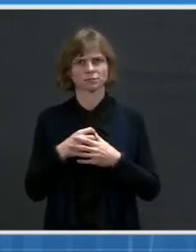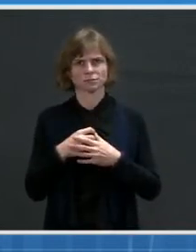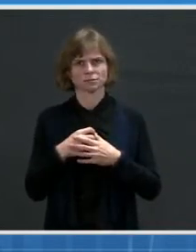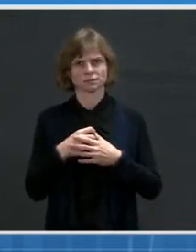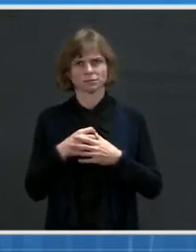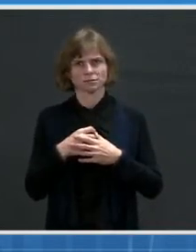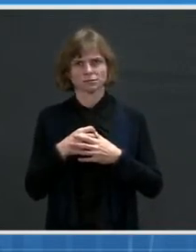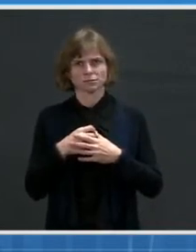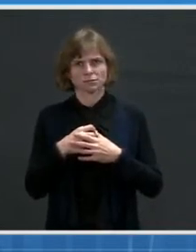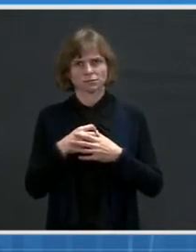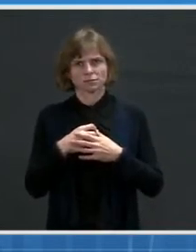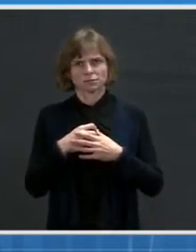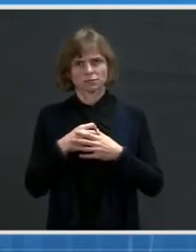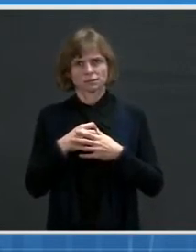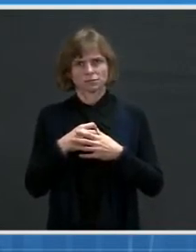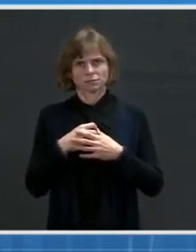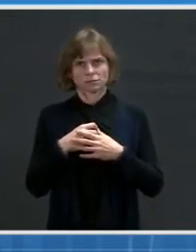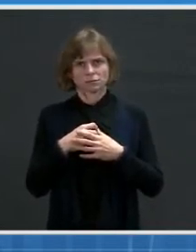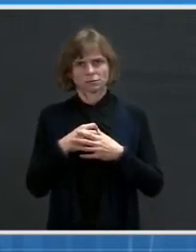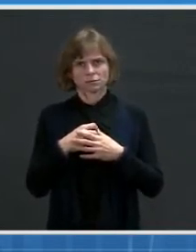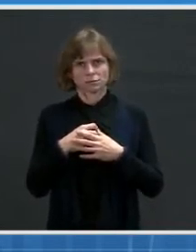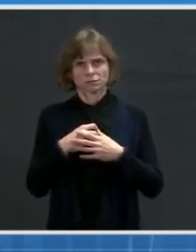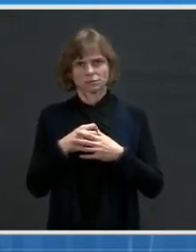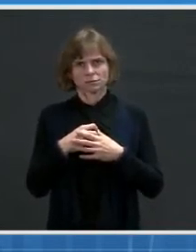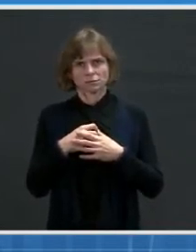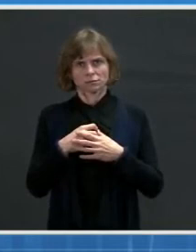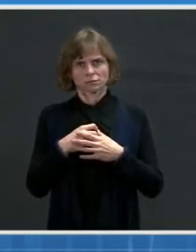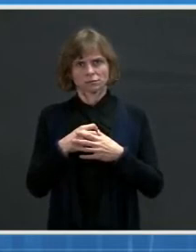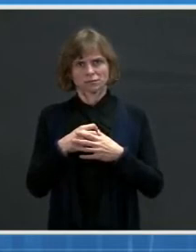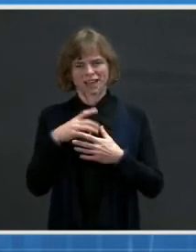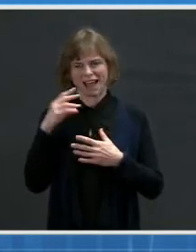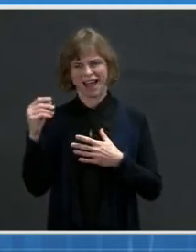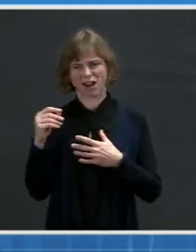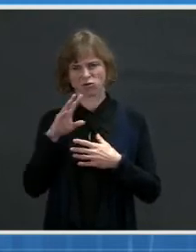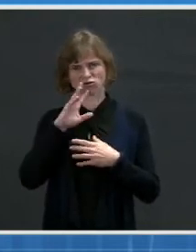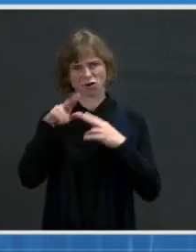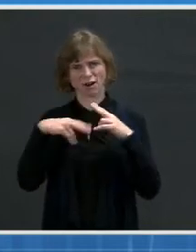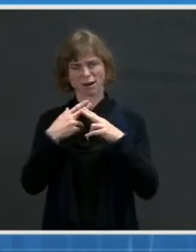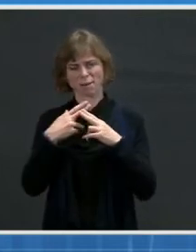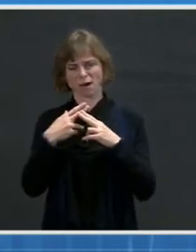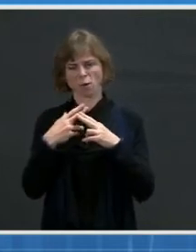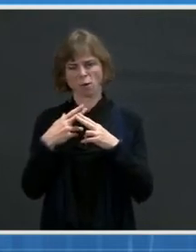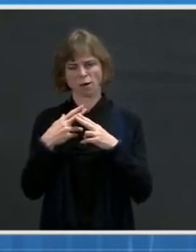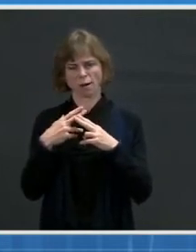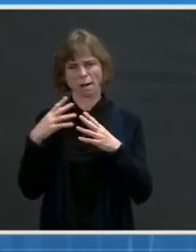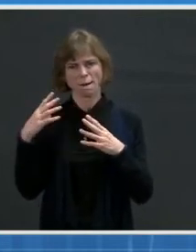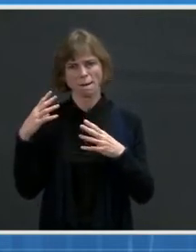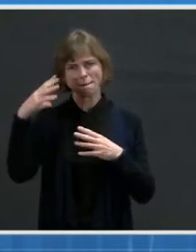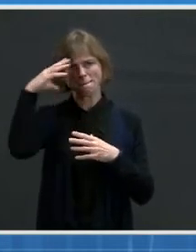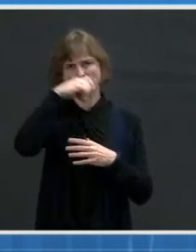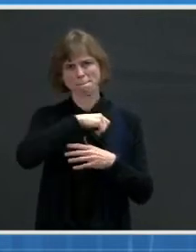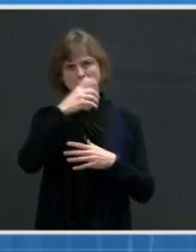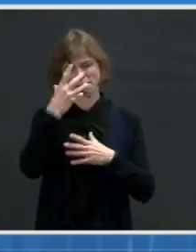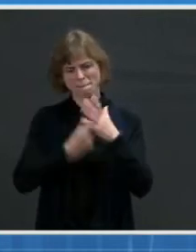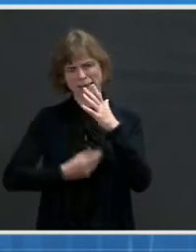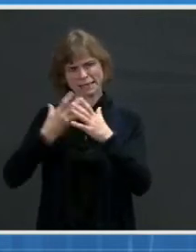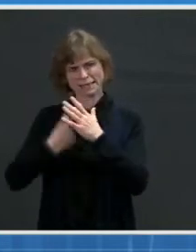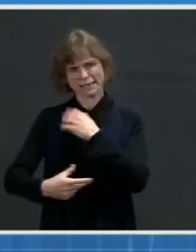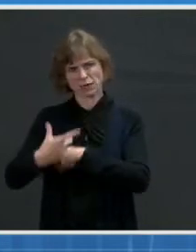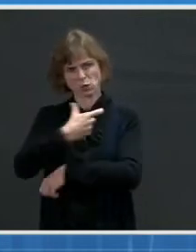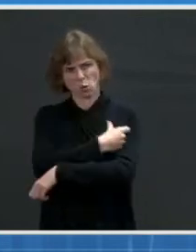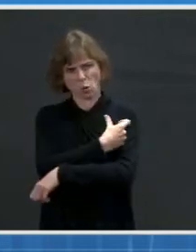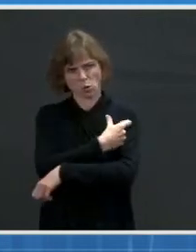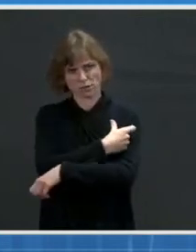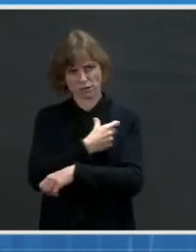in looking for, counting for the missing doses of vaccine, have all of the doses that have